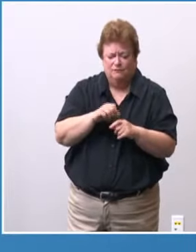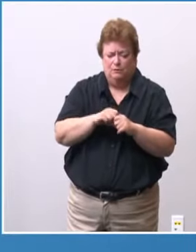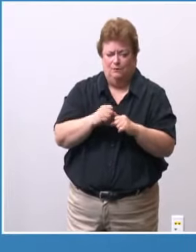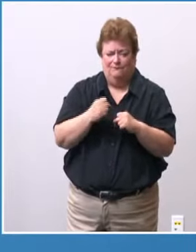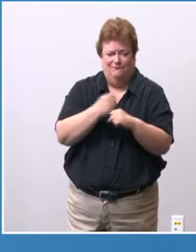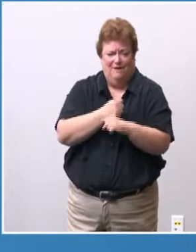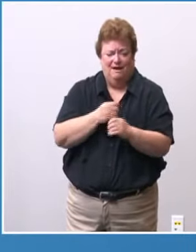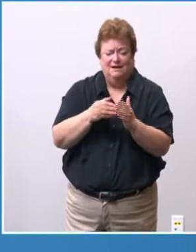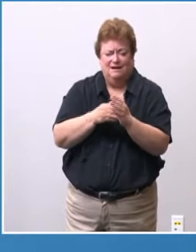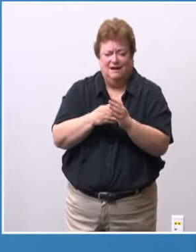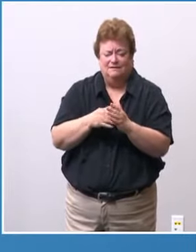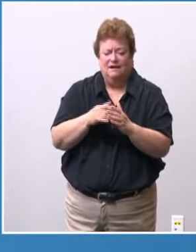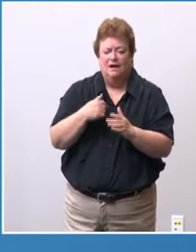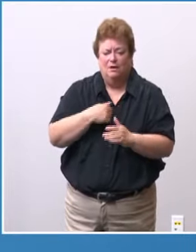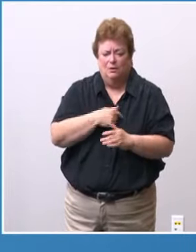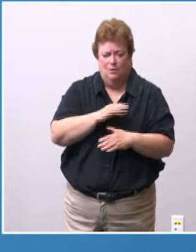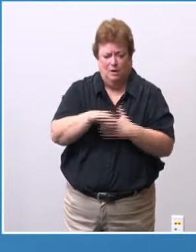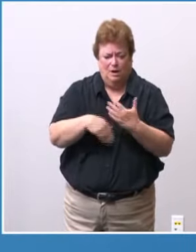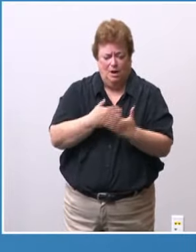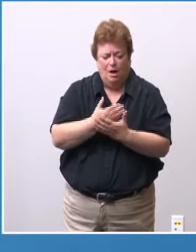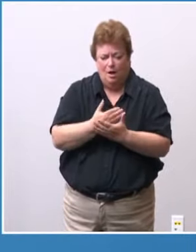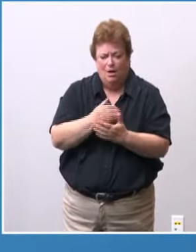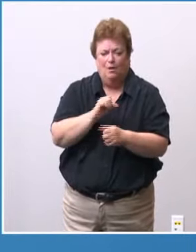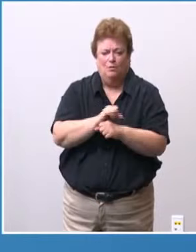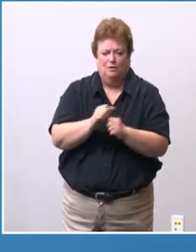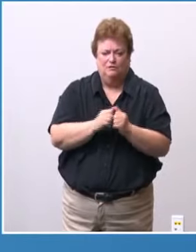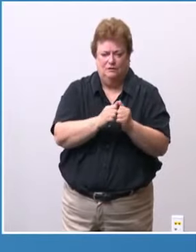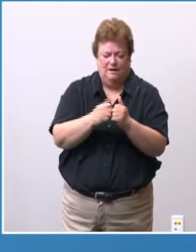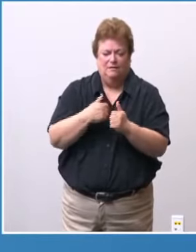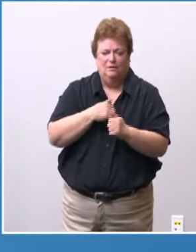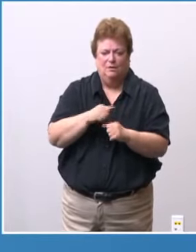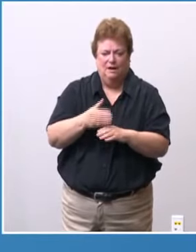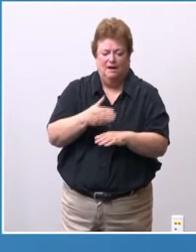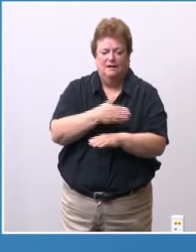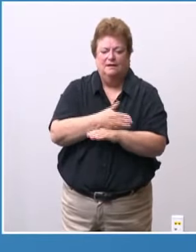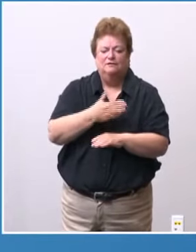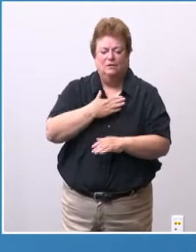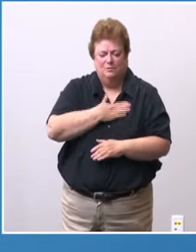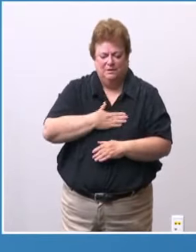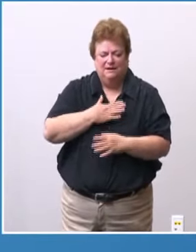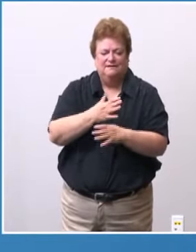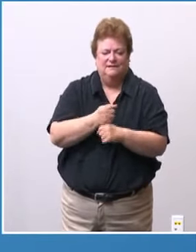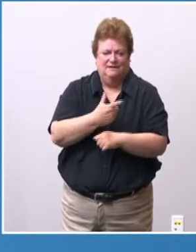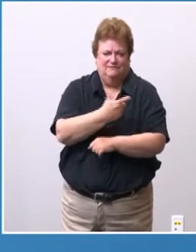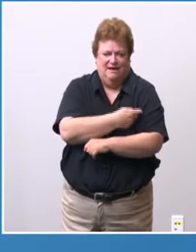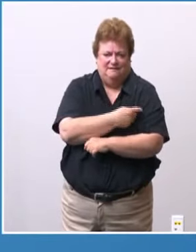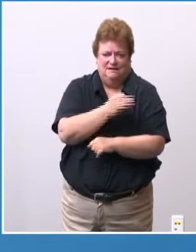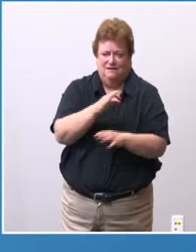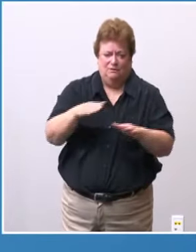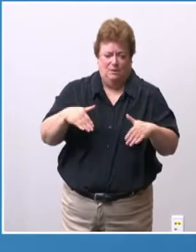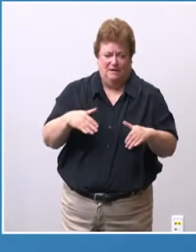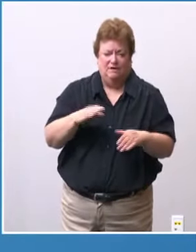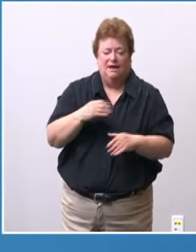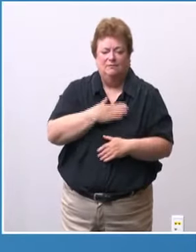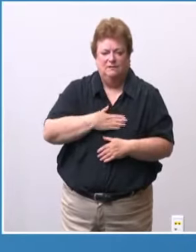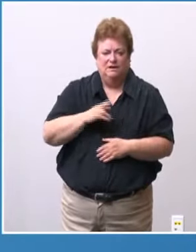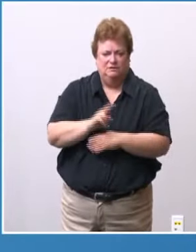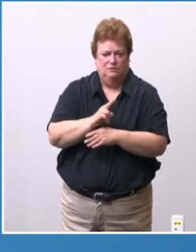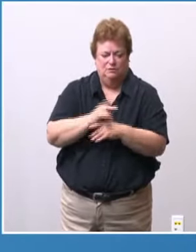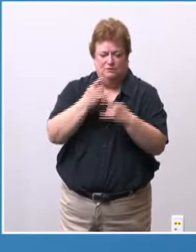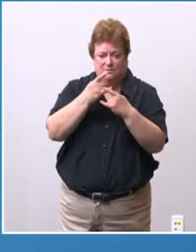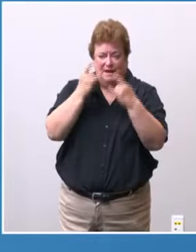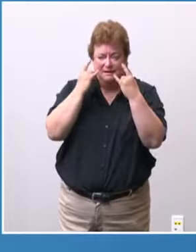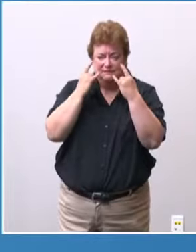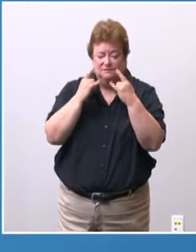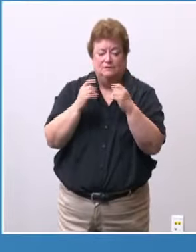action helps drive our community's progress. Please get vaccinated if you haven't already and wear a mask. And with